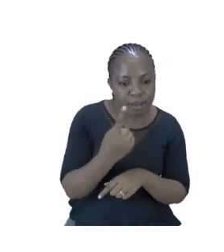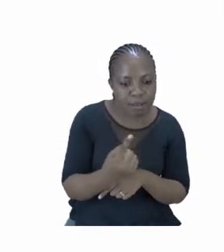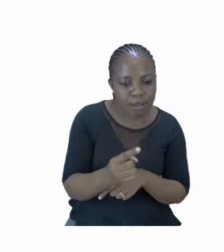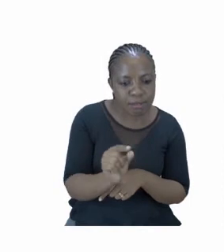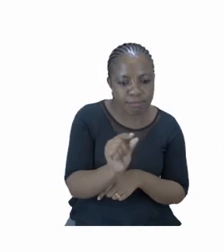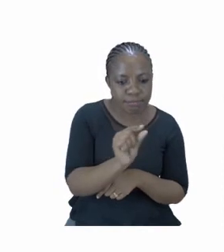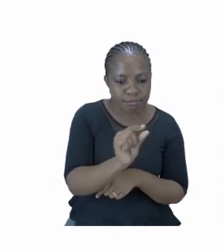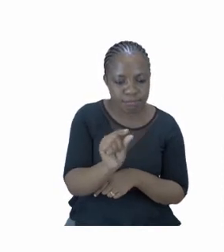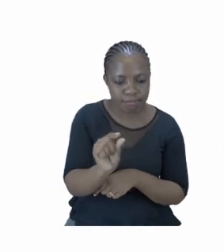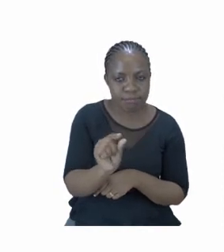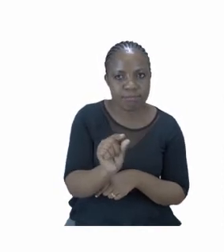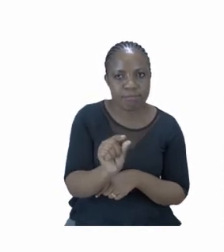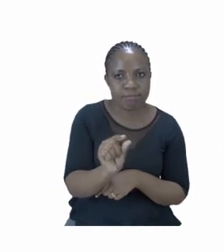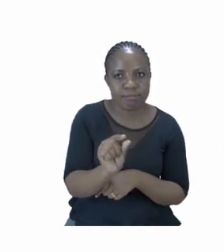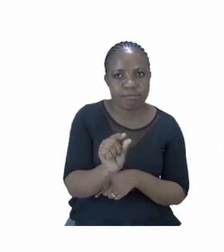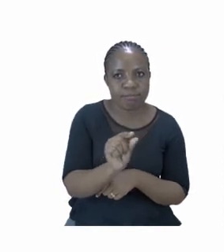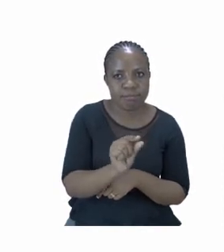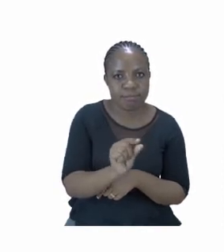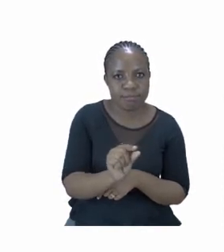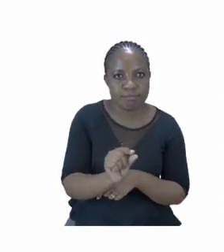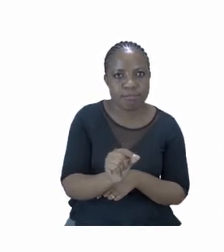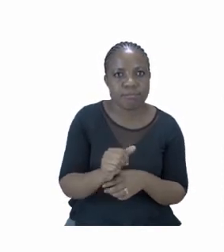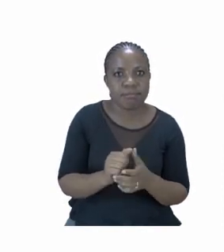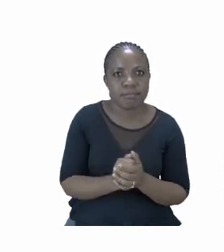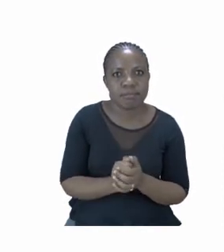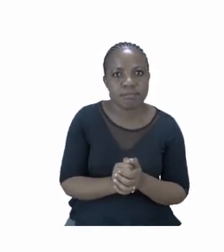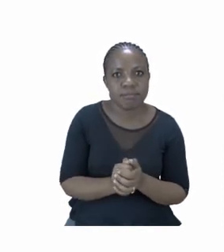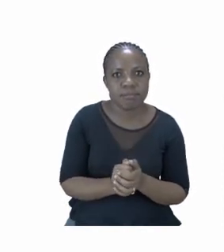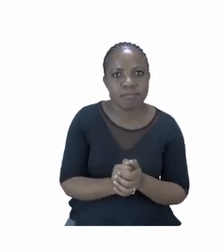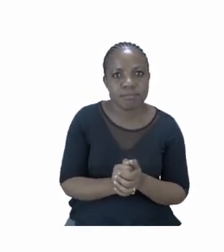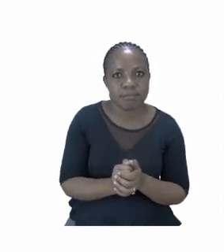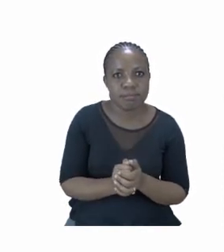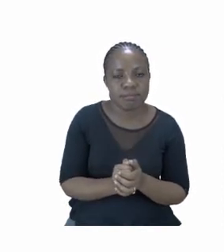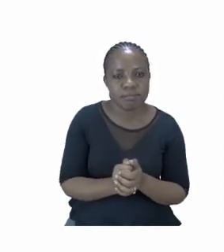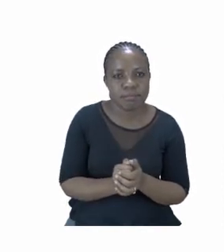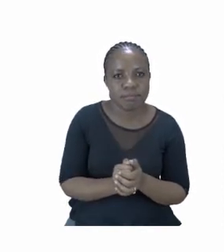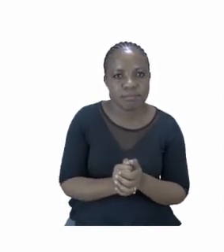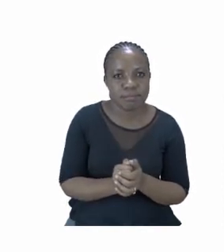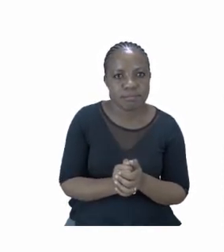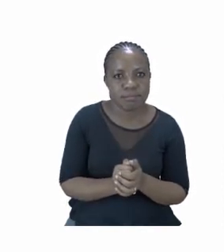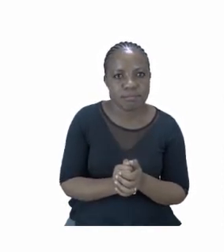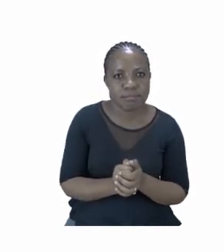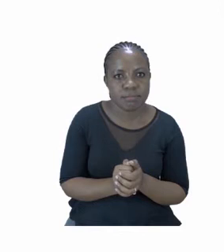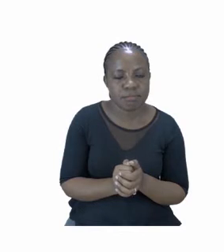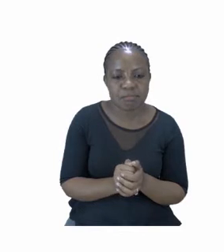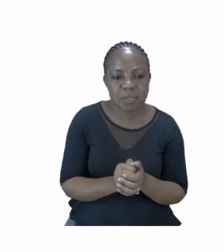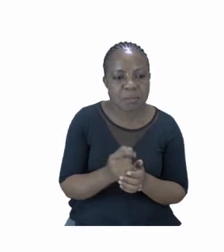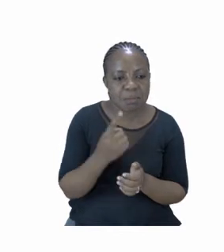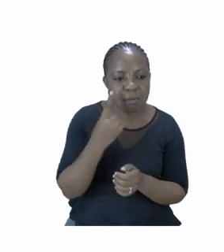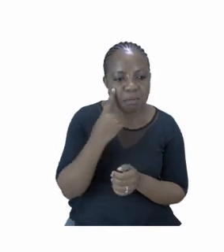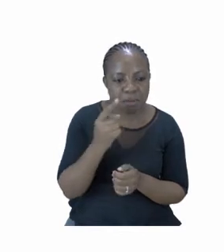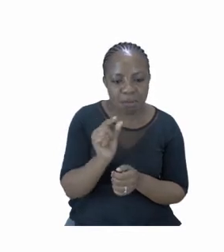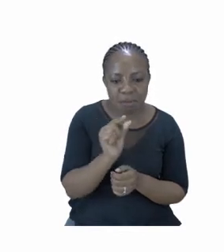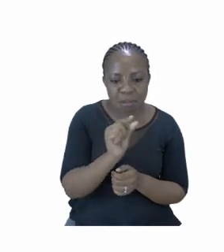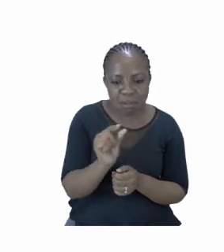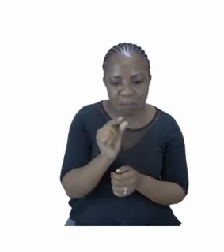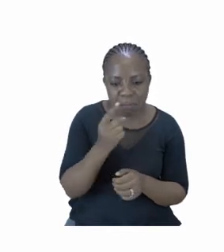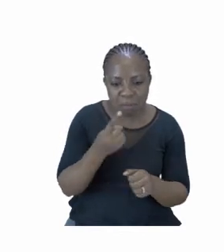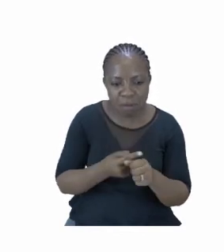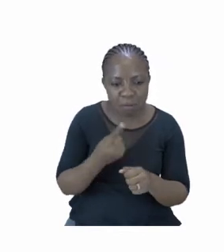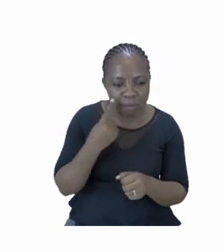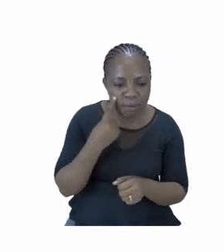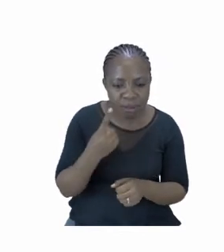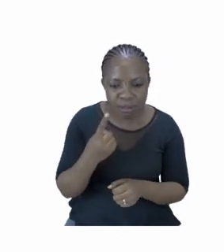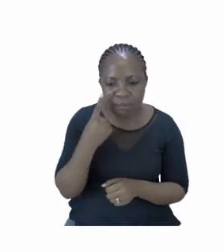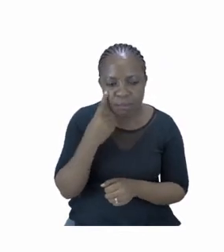them. Remember, we said sight words are words that we are going to come across often. And that means